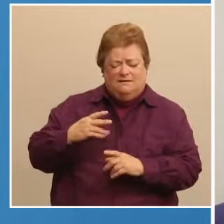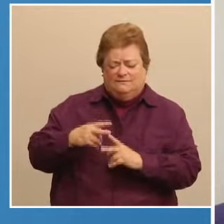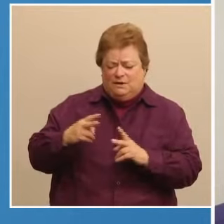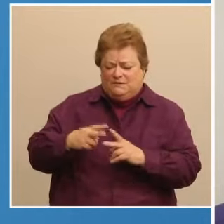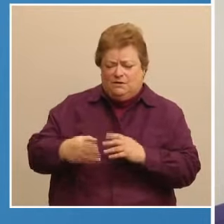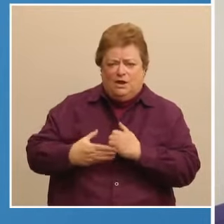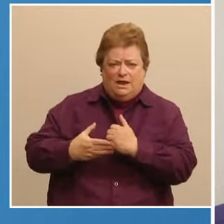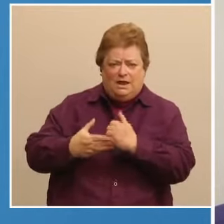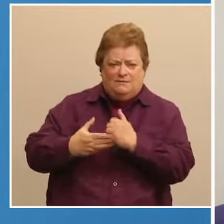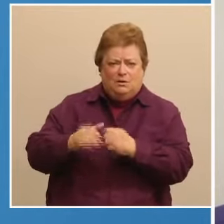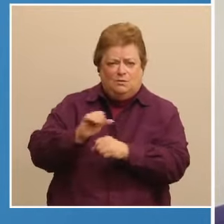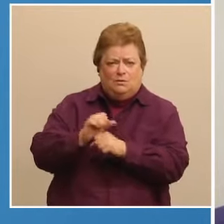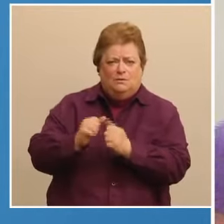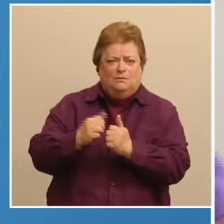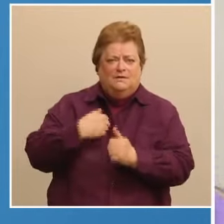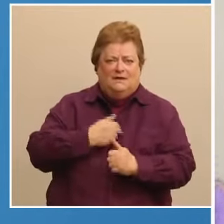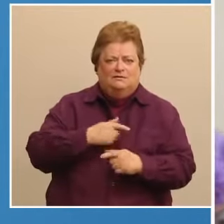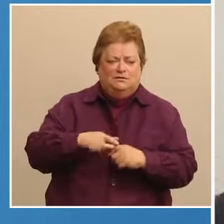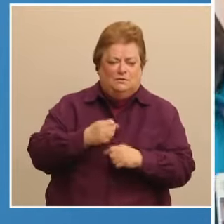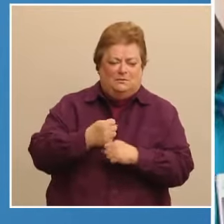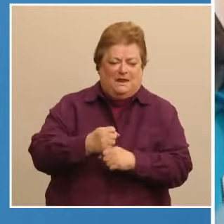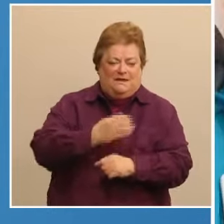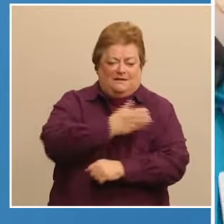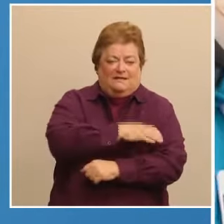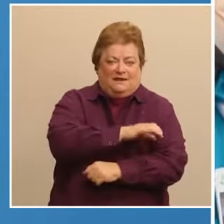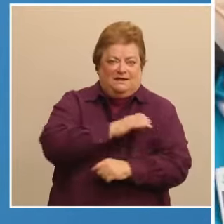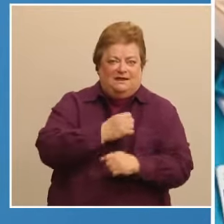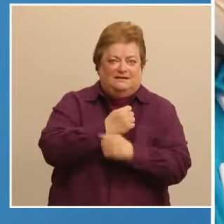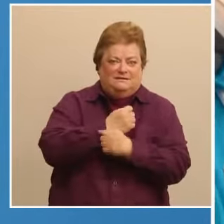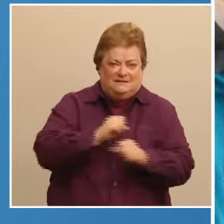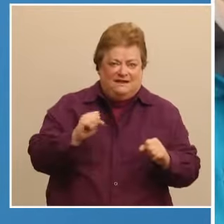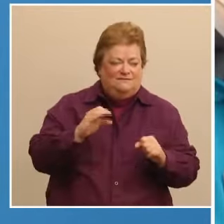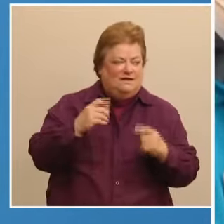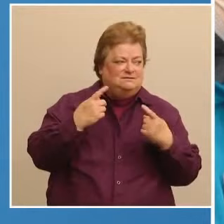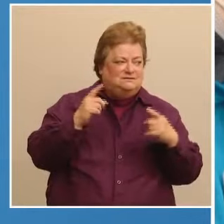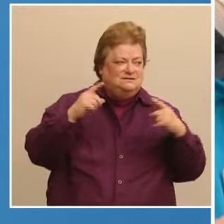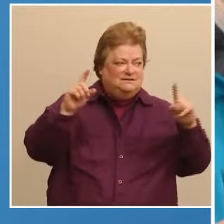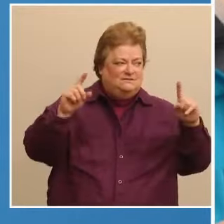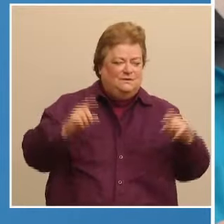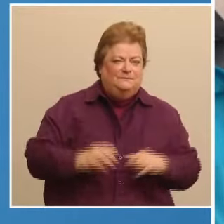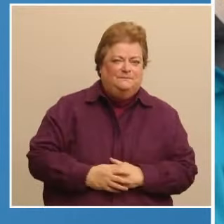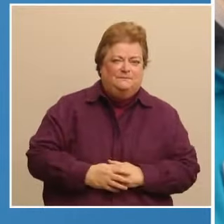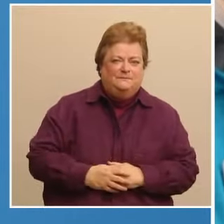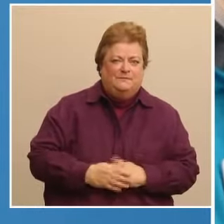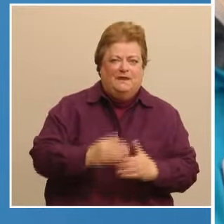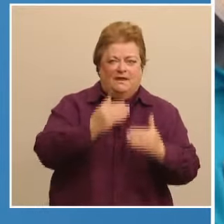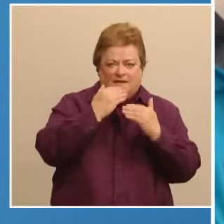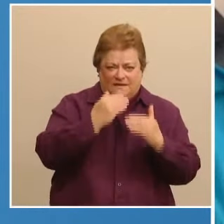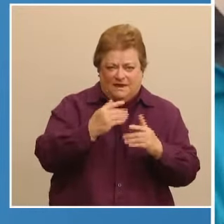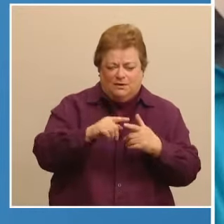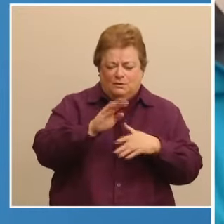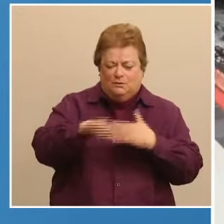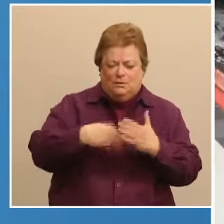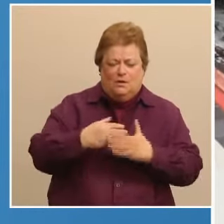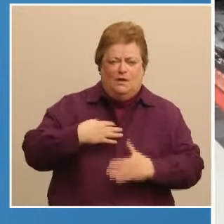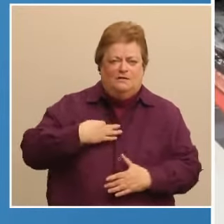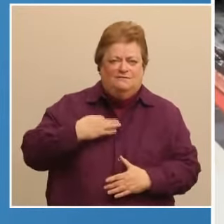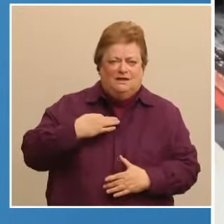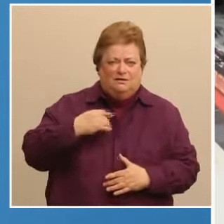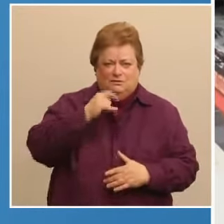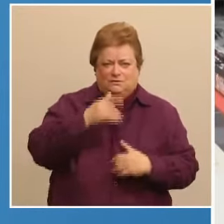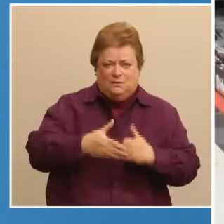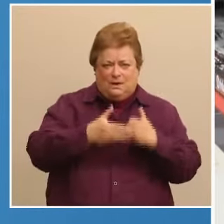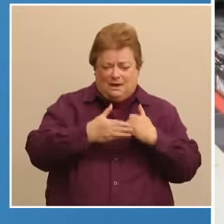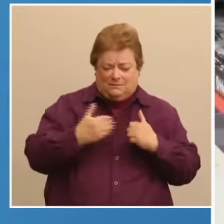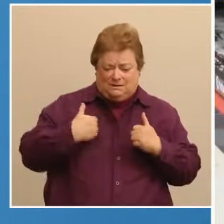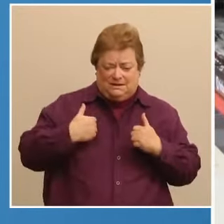worked very closely with us to make these clinics safe and successful. Thank you to all our volunteers who assisted